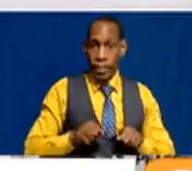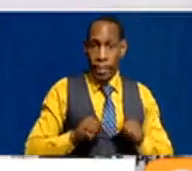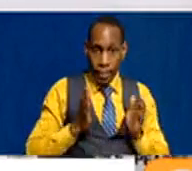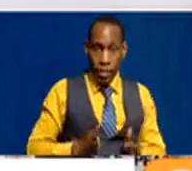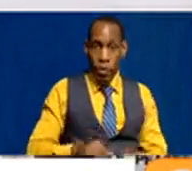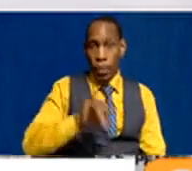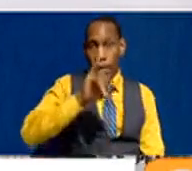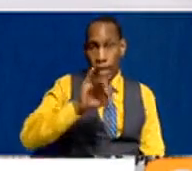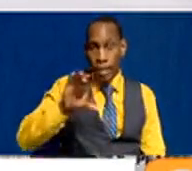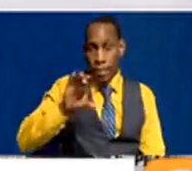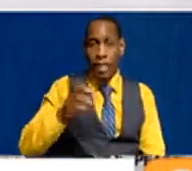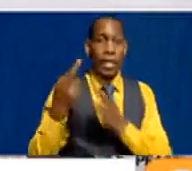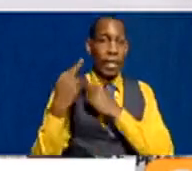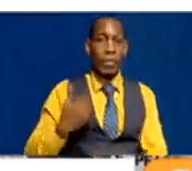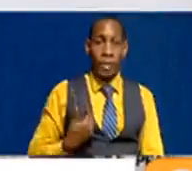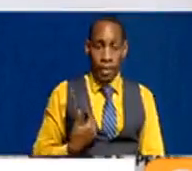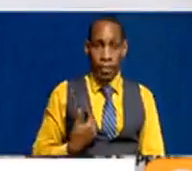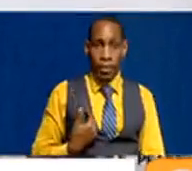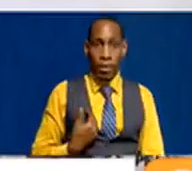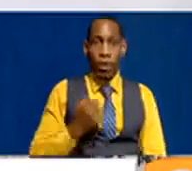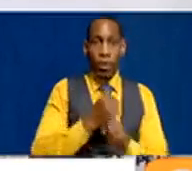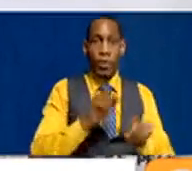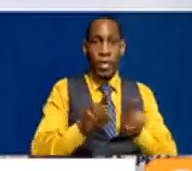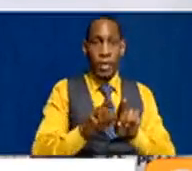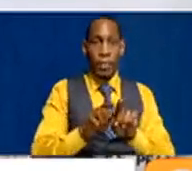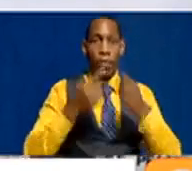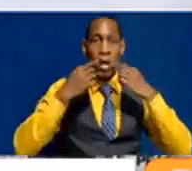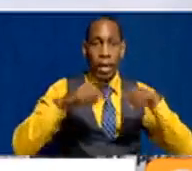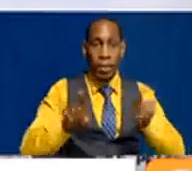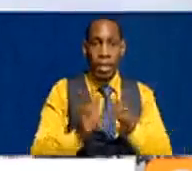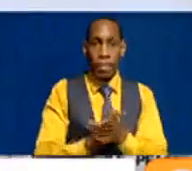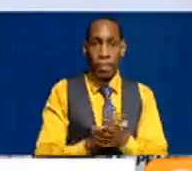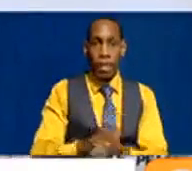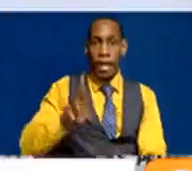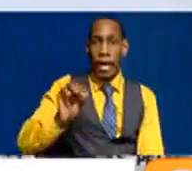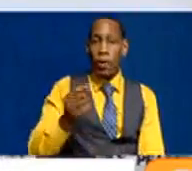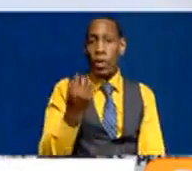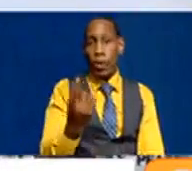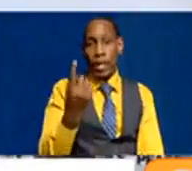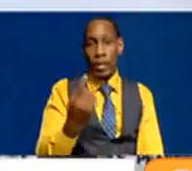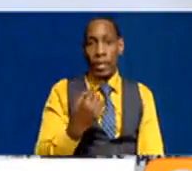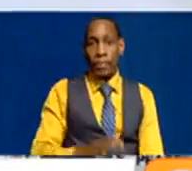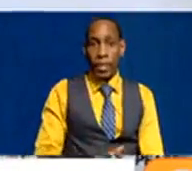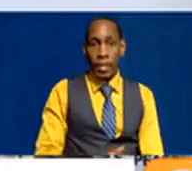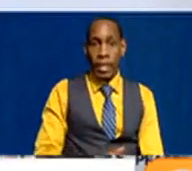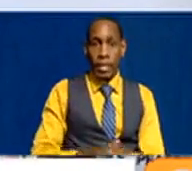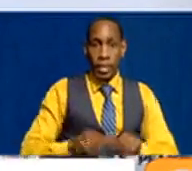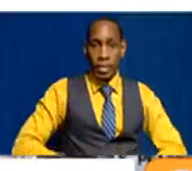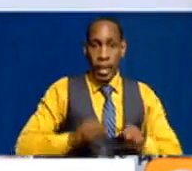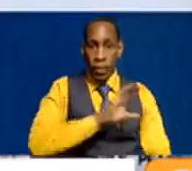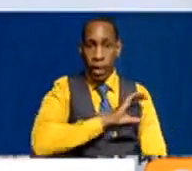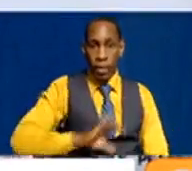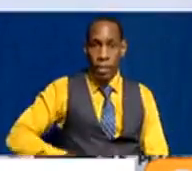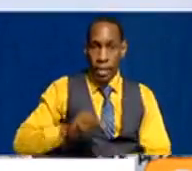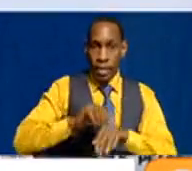of IEBC that is mandated to do that task. And there is only one returning officer, and that's the chair of the commission. So